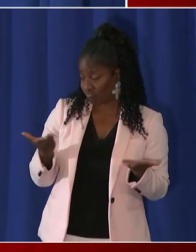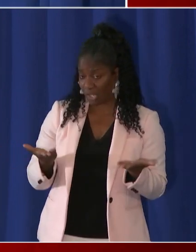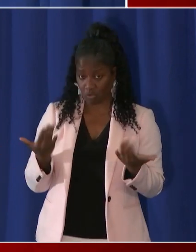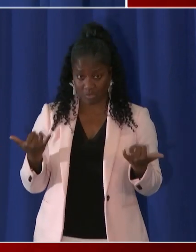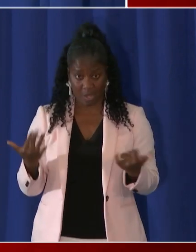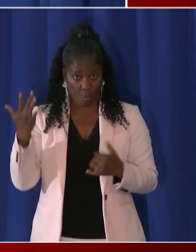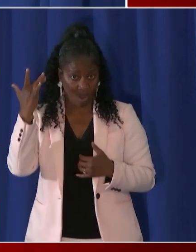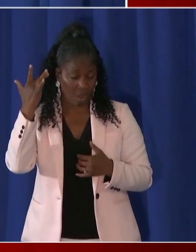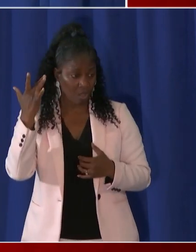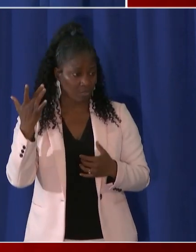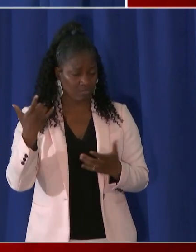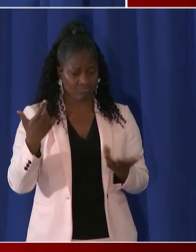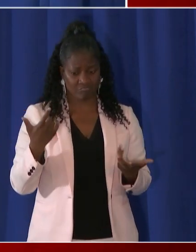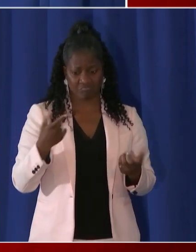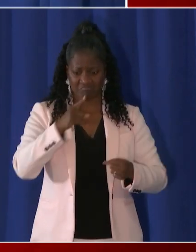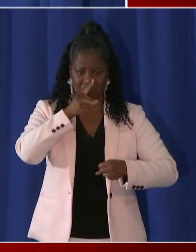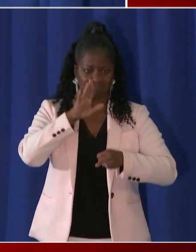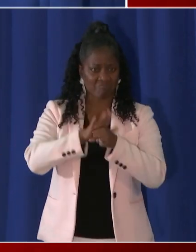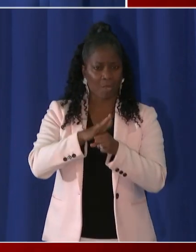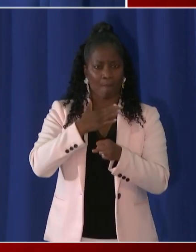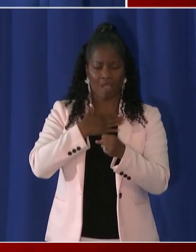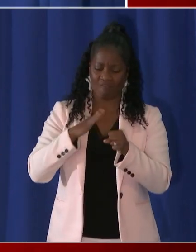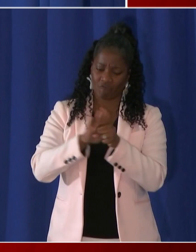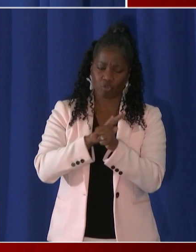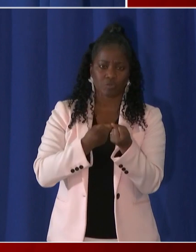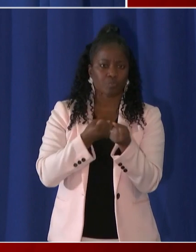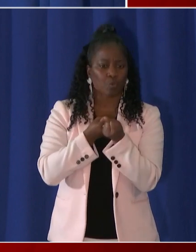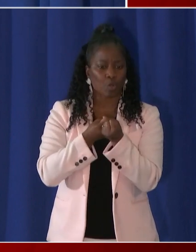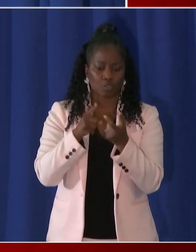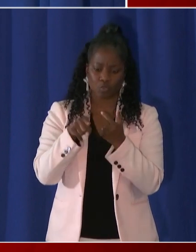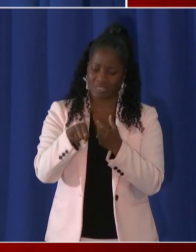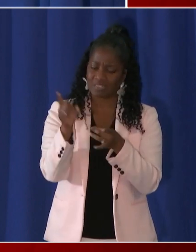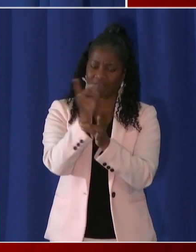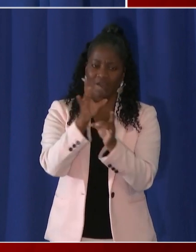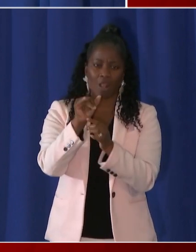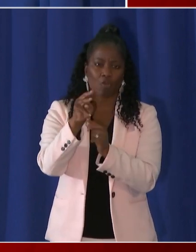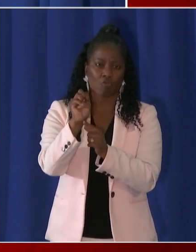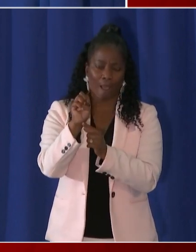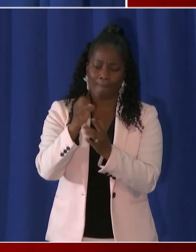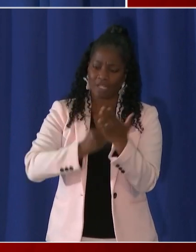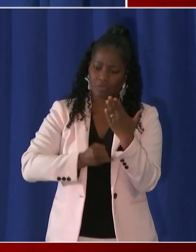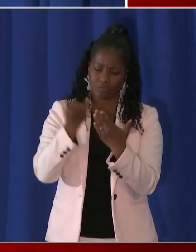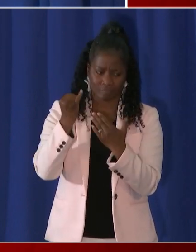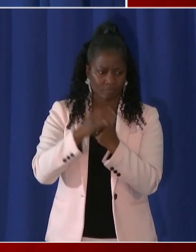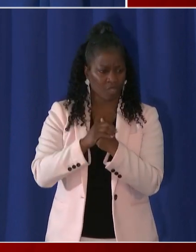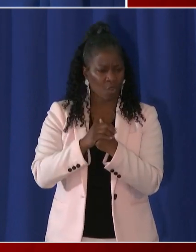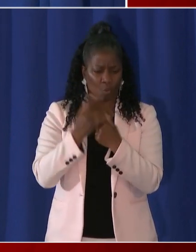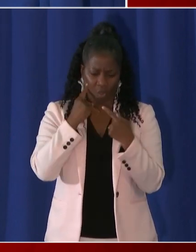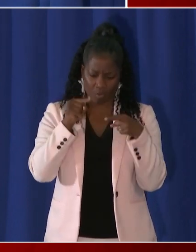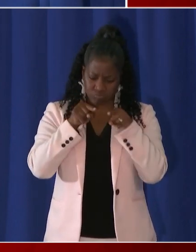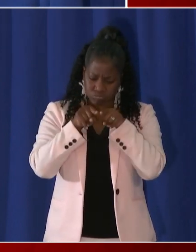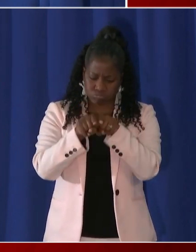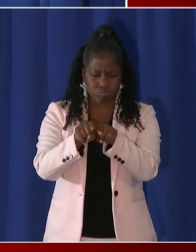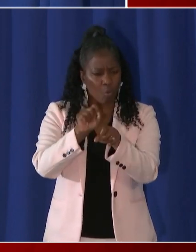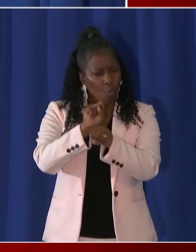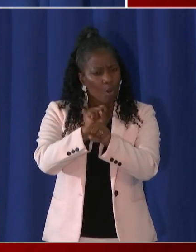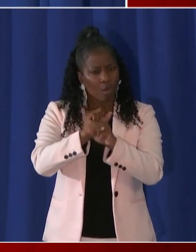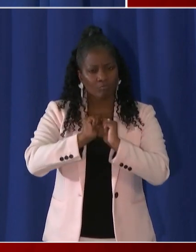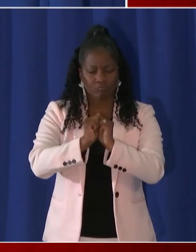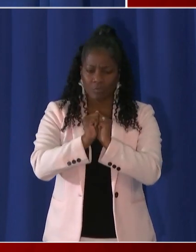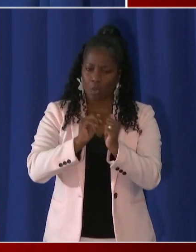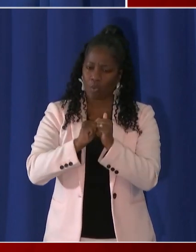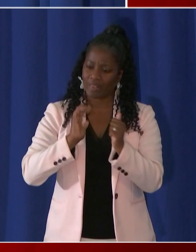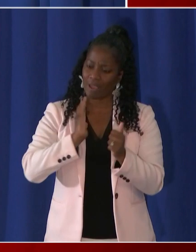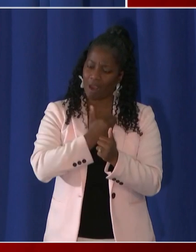full support of this violent crime initiative. We will continue to be in lockstep with the Metropolitan Police Department, our federal